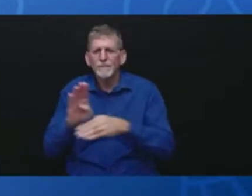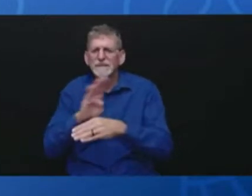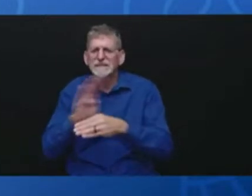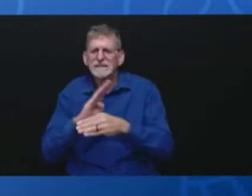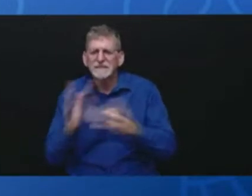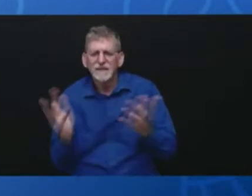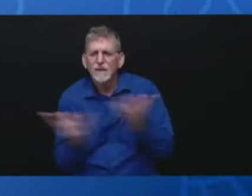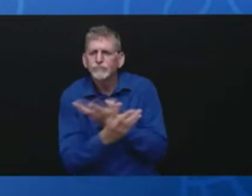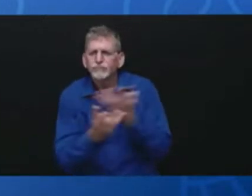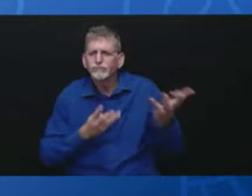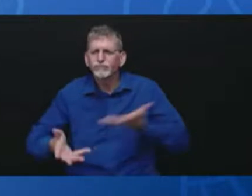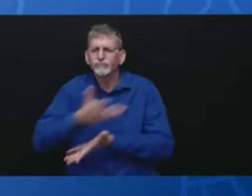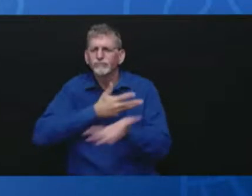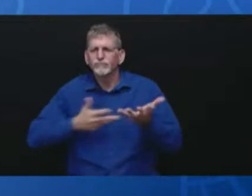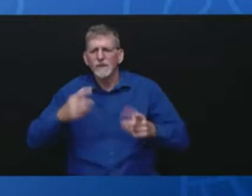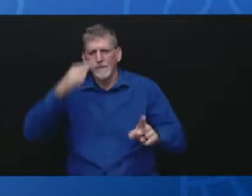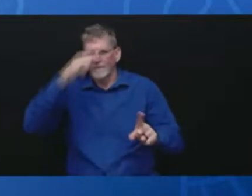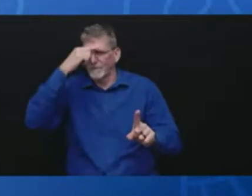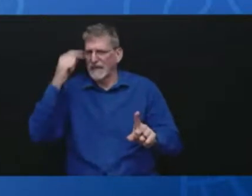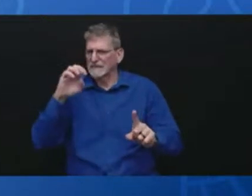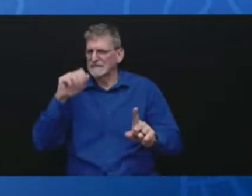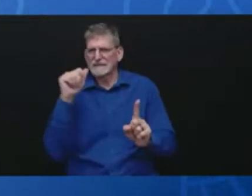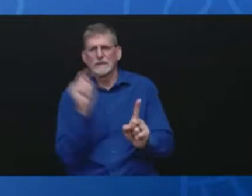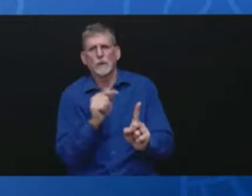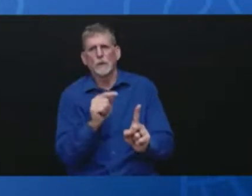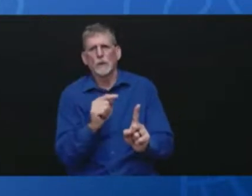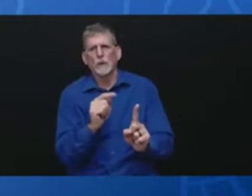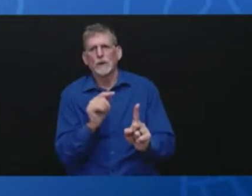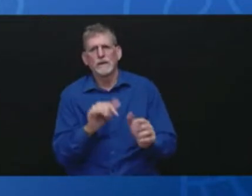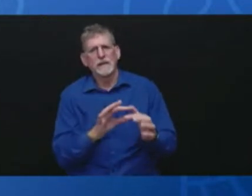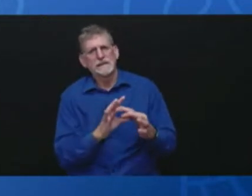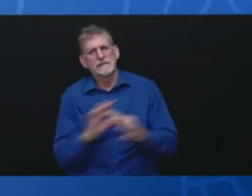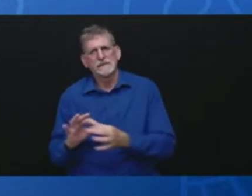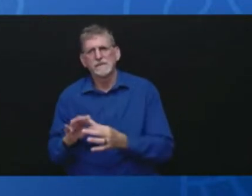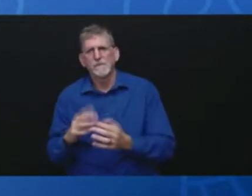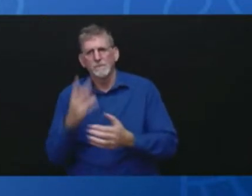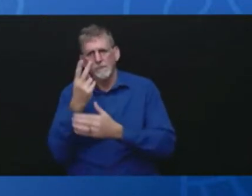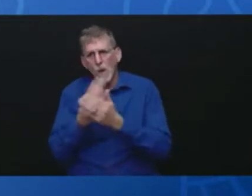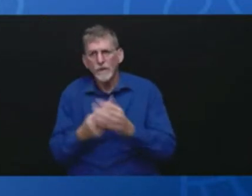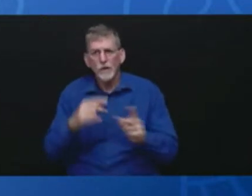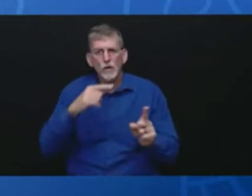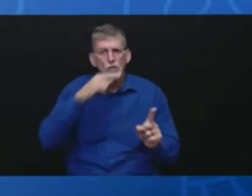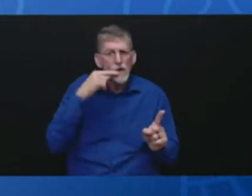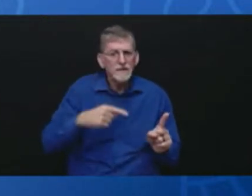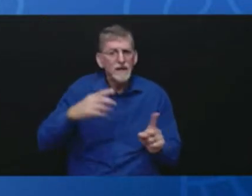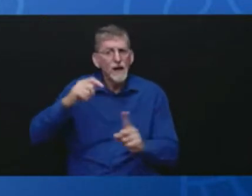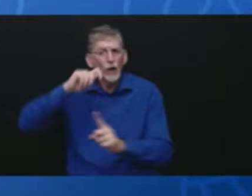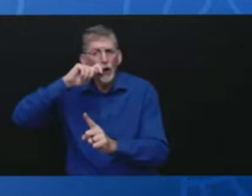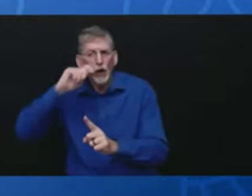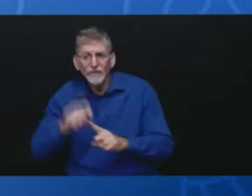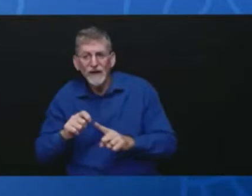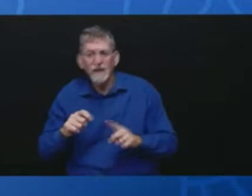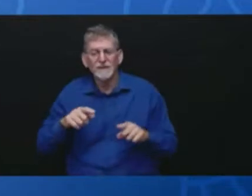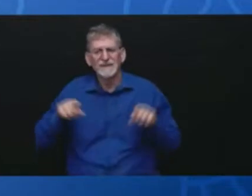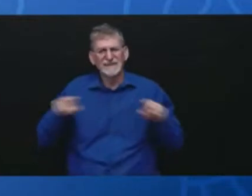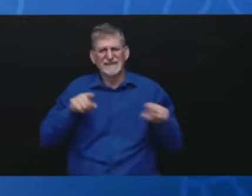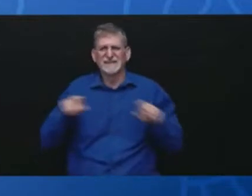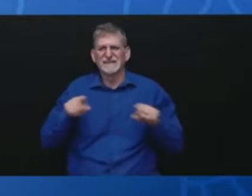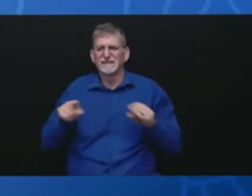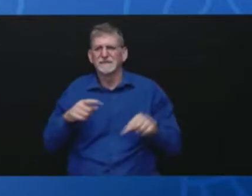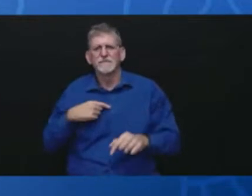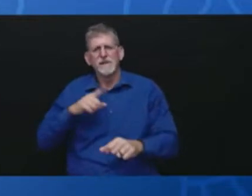continuing contact with both Russia and Ukraine. We're committed to continuing our work to bridge that